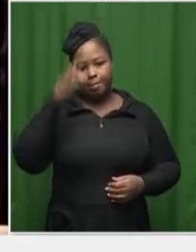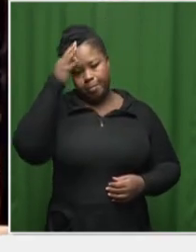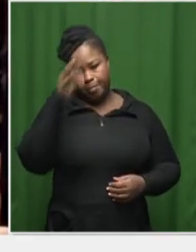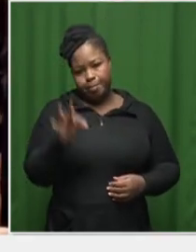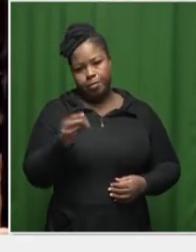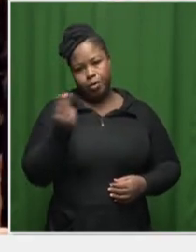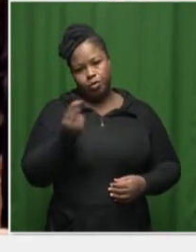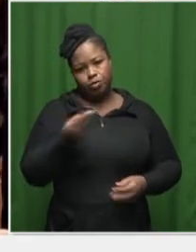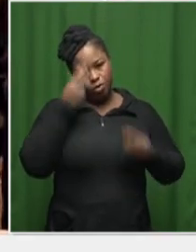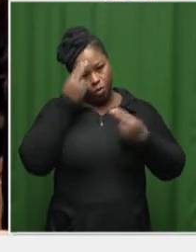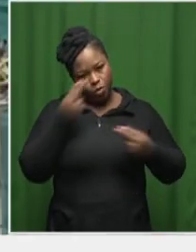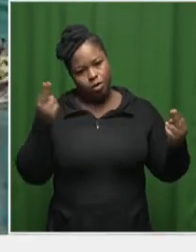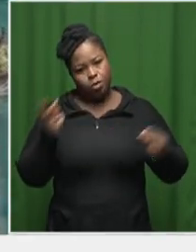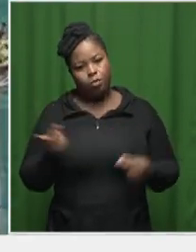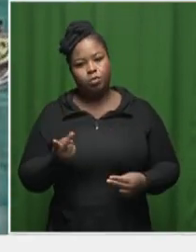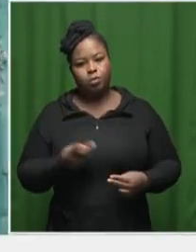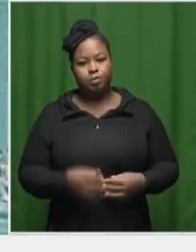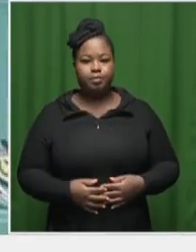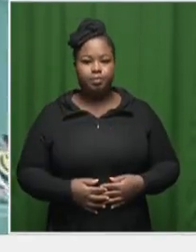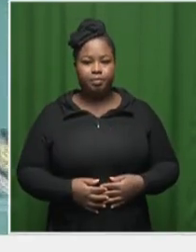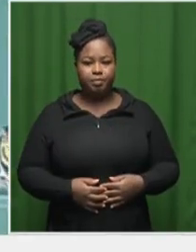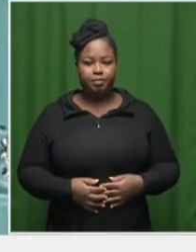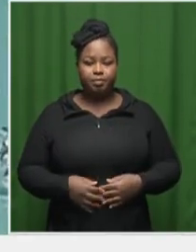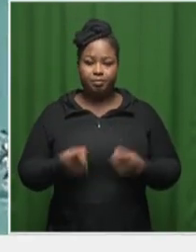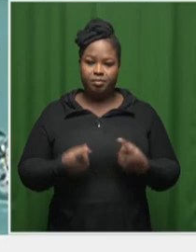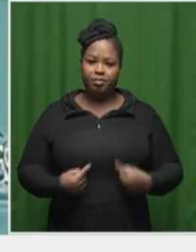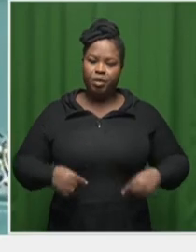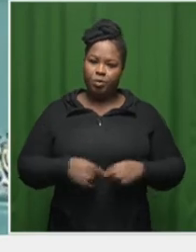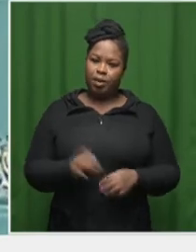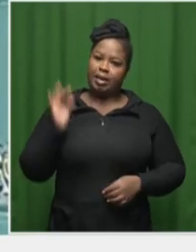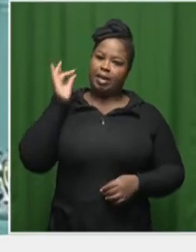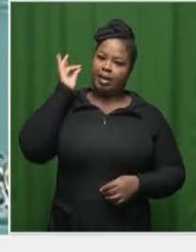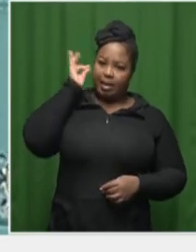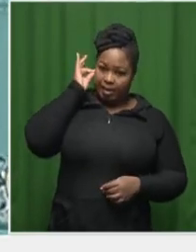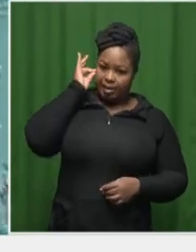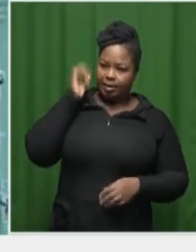soon honor him as well. So when we heard about him